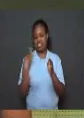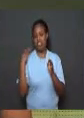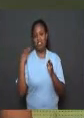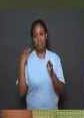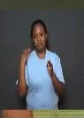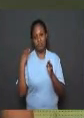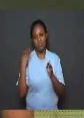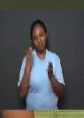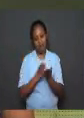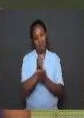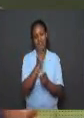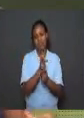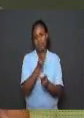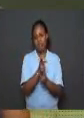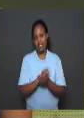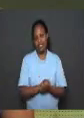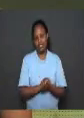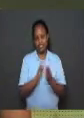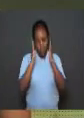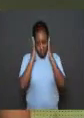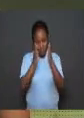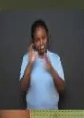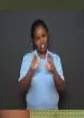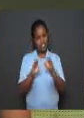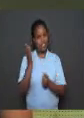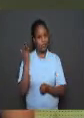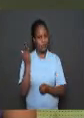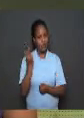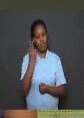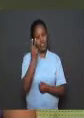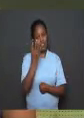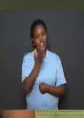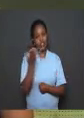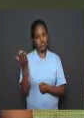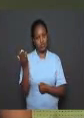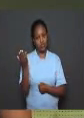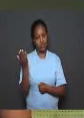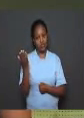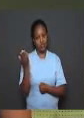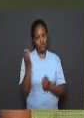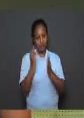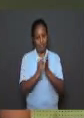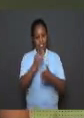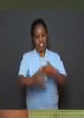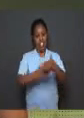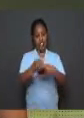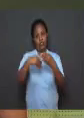individuals. We focused on two elements of due process of